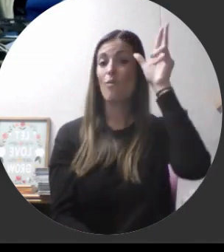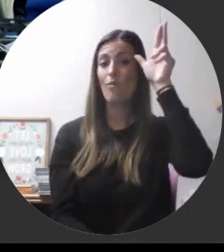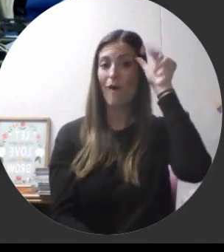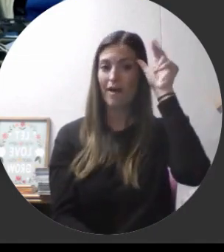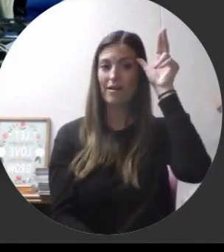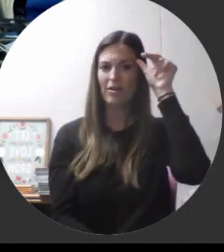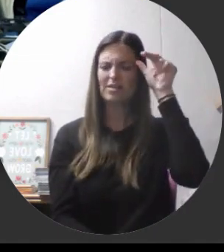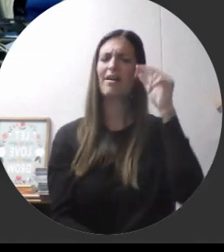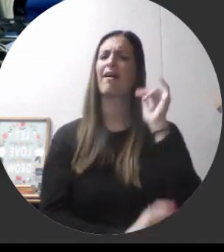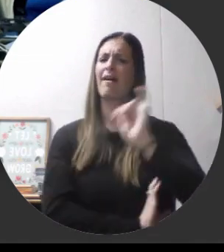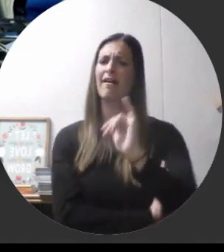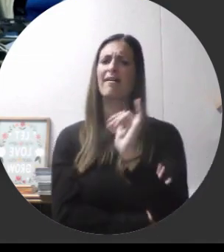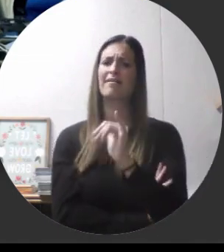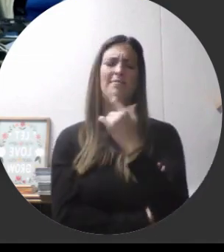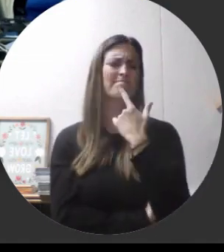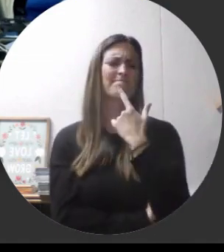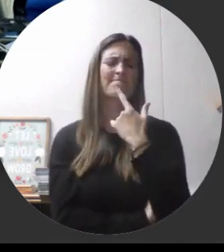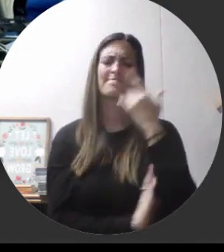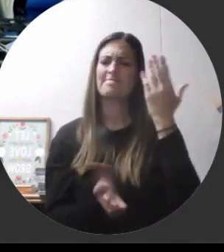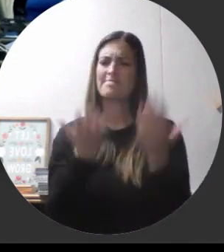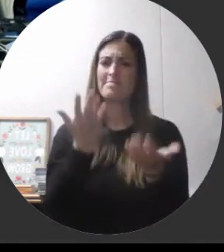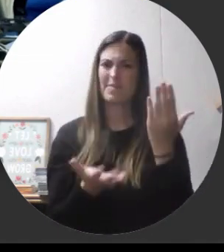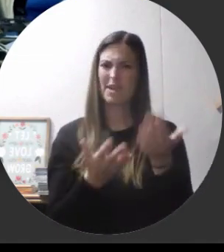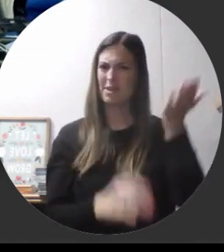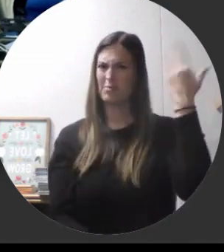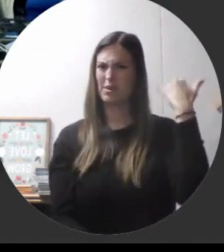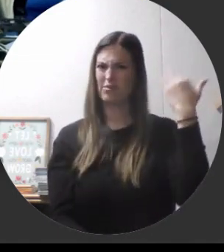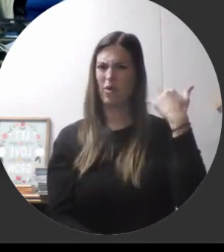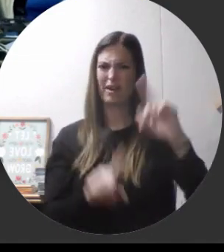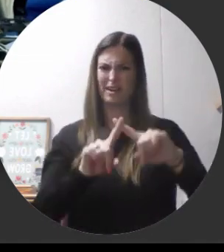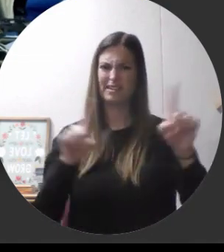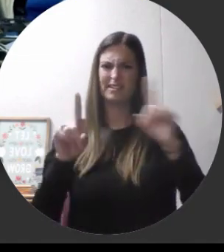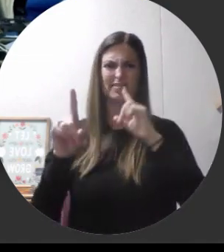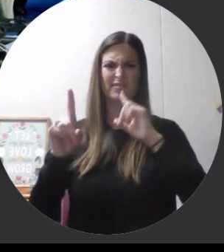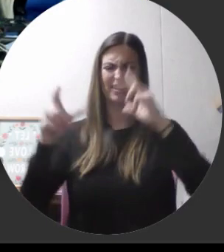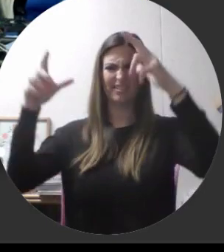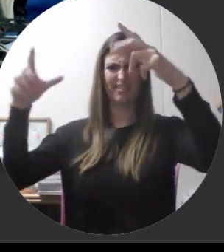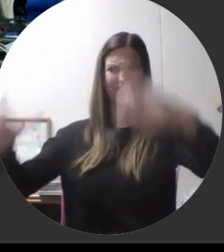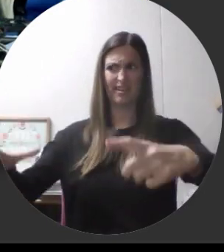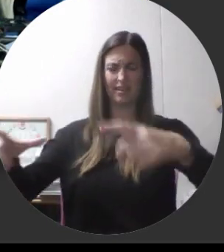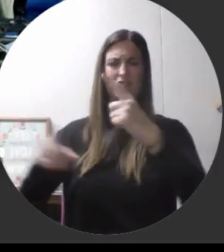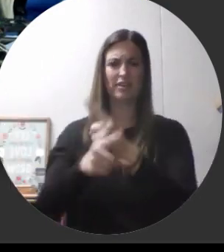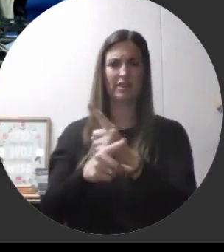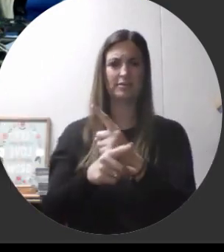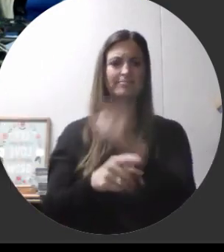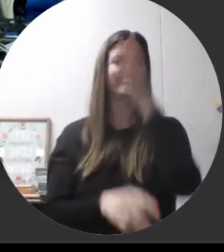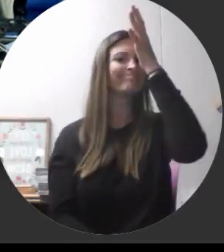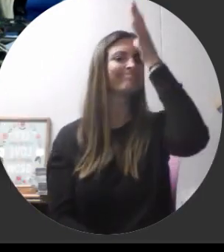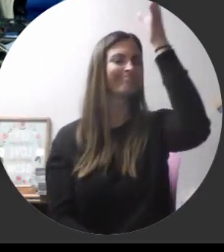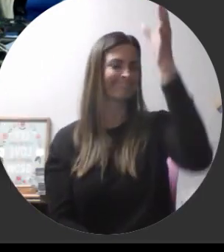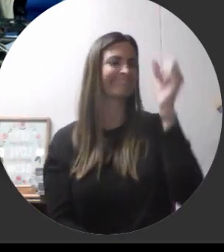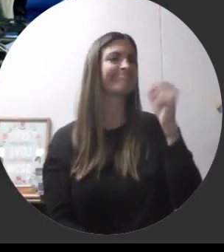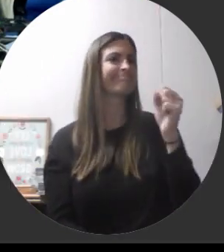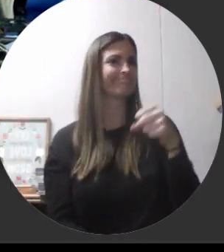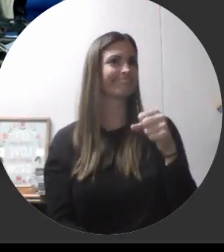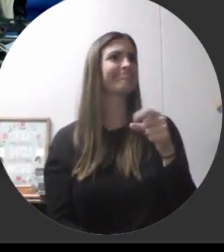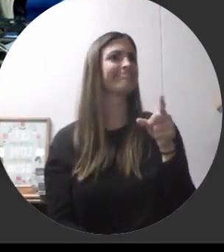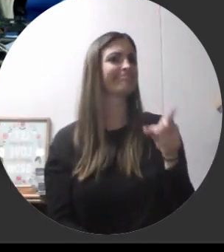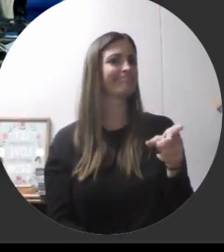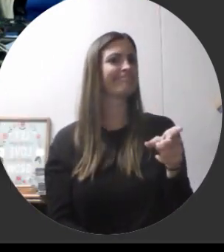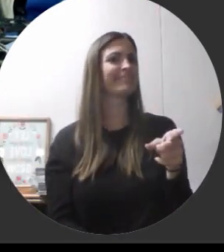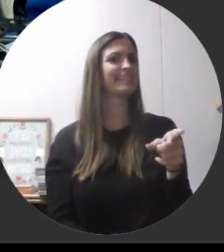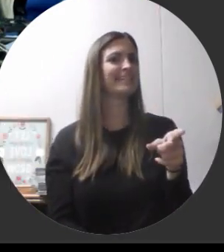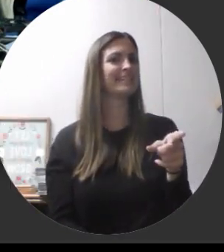such a thing. Was there not one in Loch Morar? I think you told me once." Grumble nodded. "Gentle him," he said. "He's